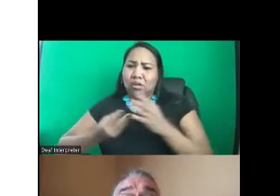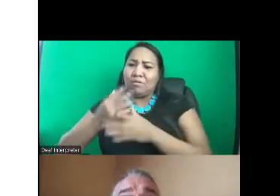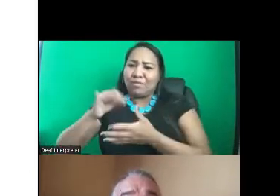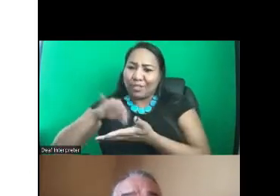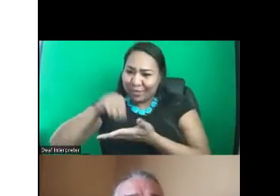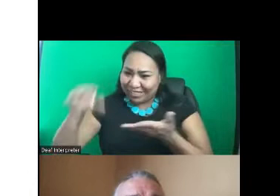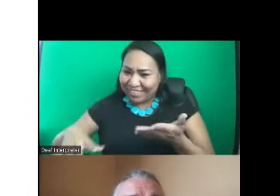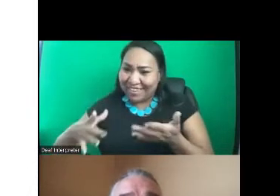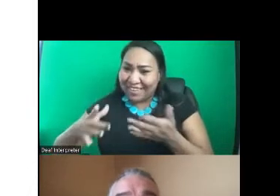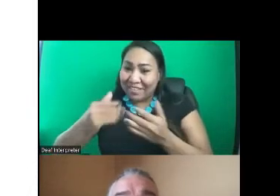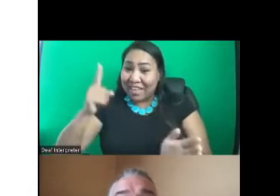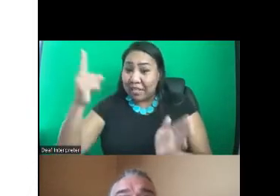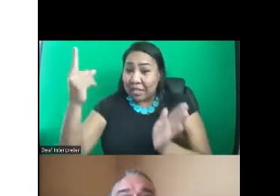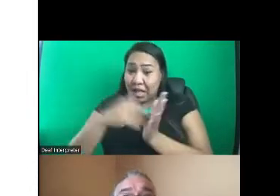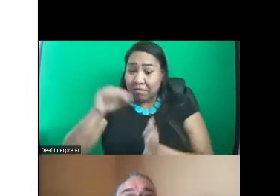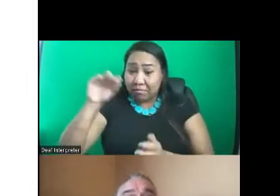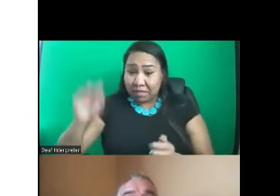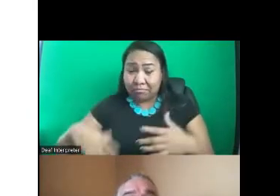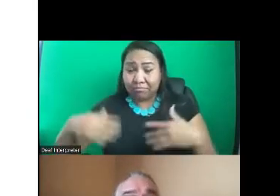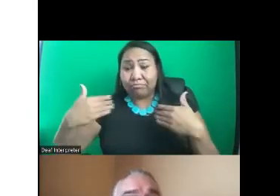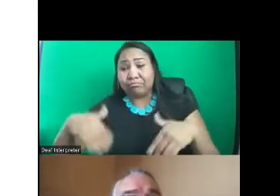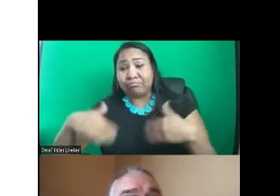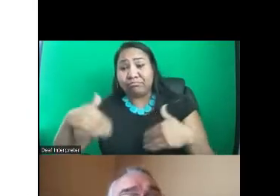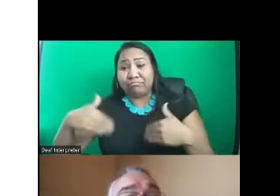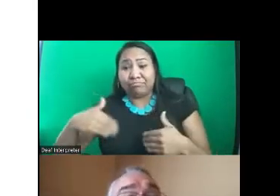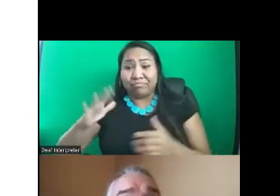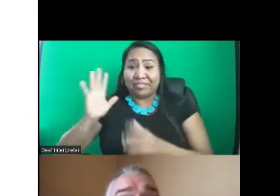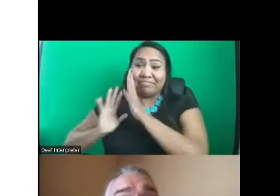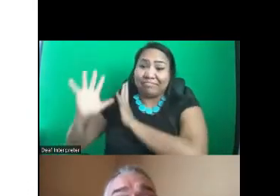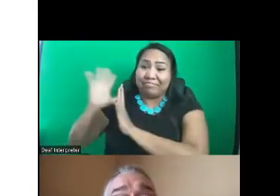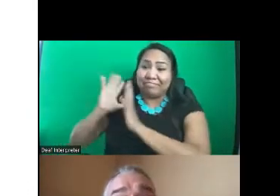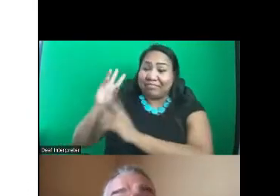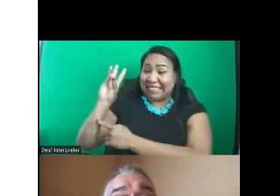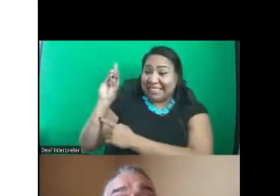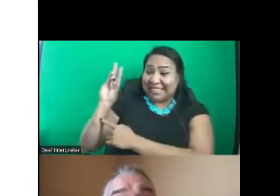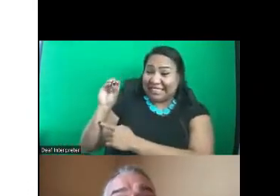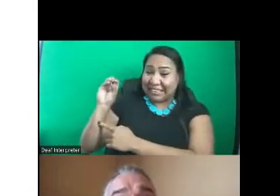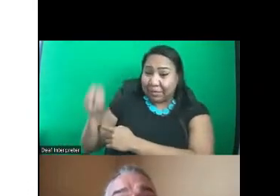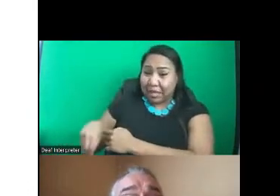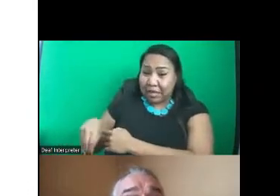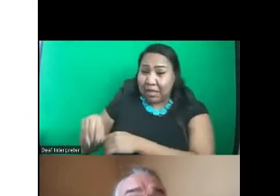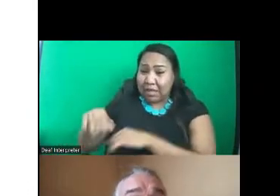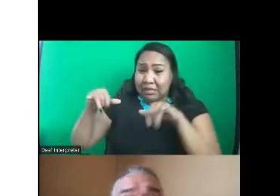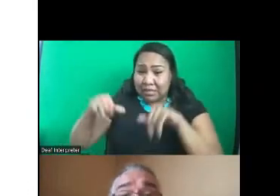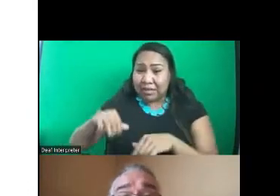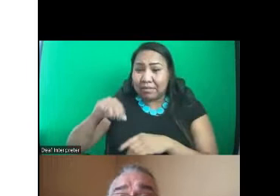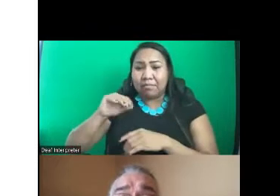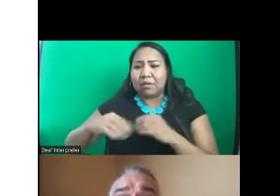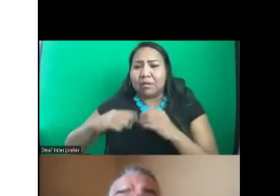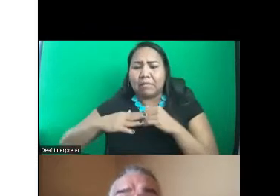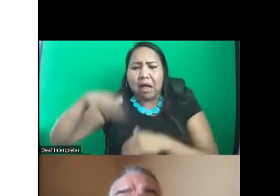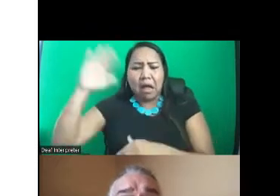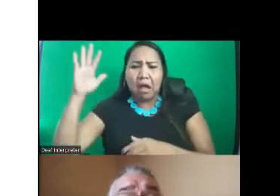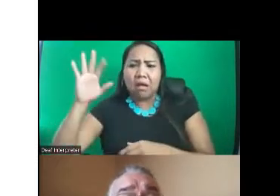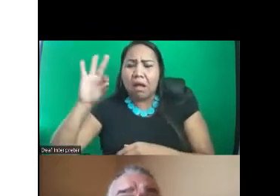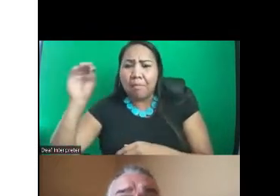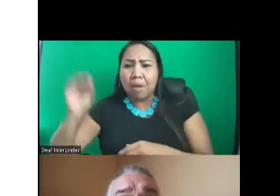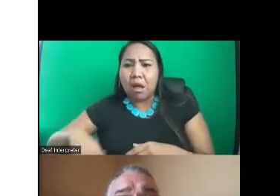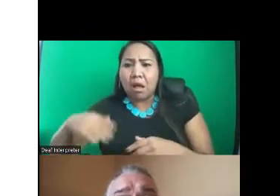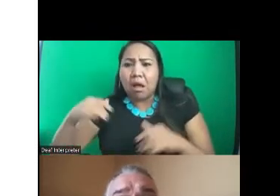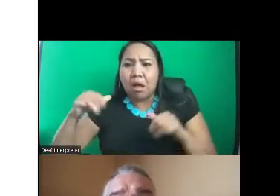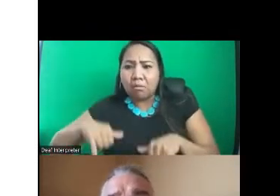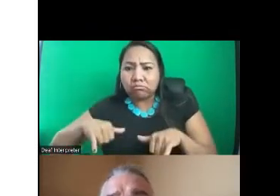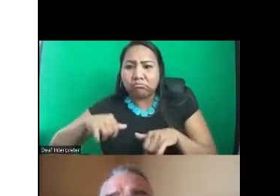a low 60% retention rate to over 90% retention rate. So as you can see, I'm a mama's boy and very